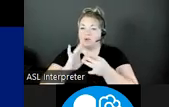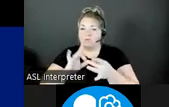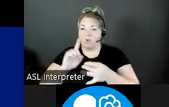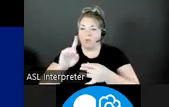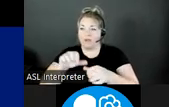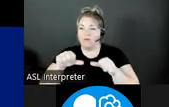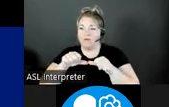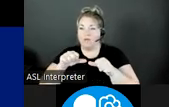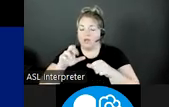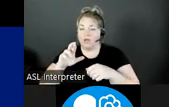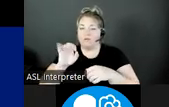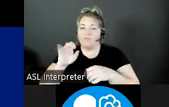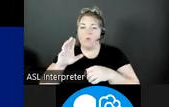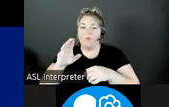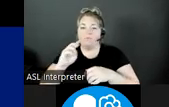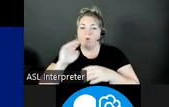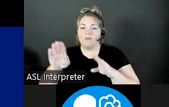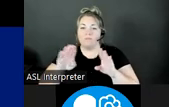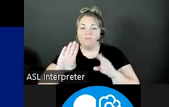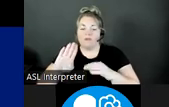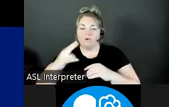the Behavioral Health Administration.